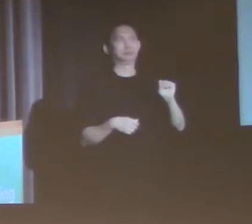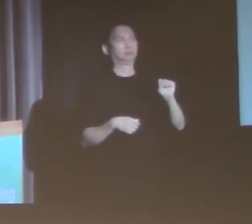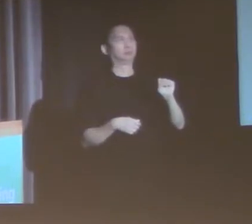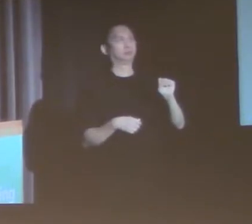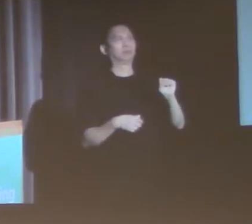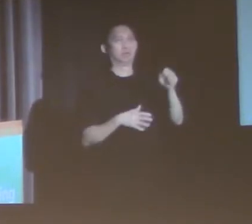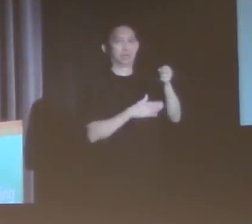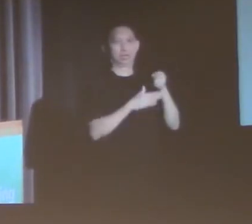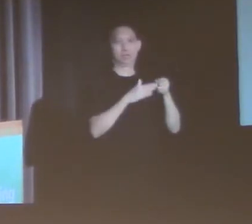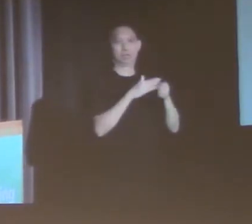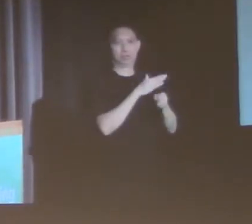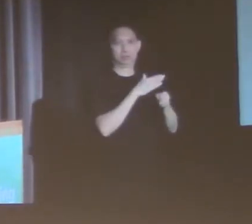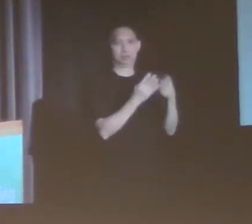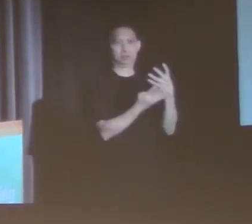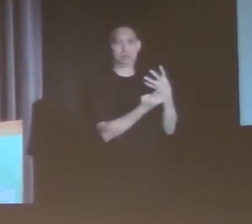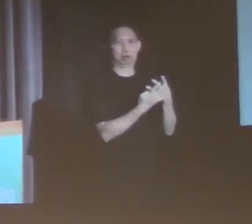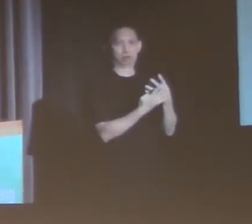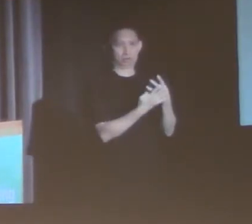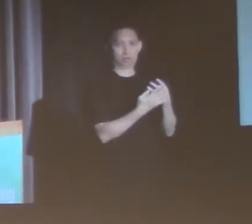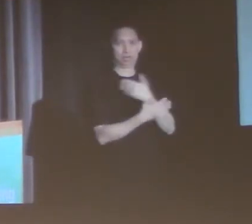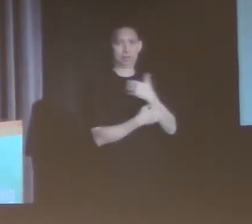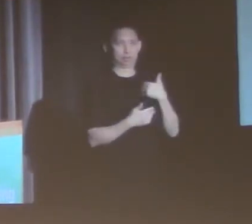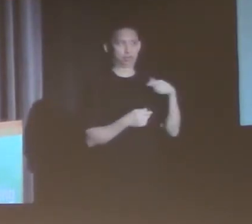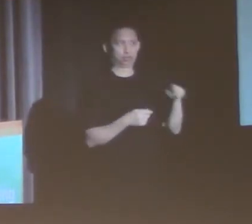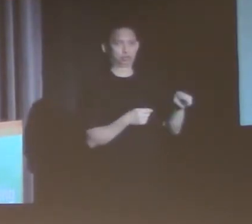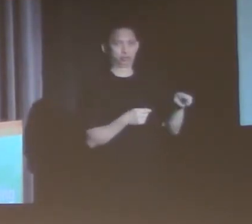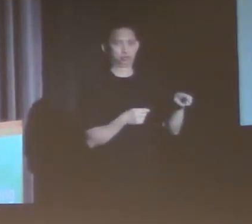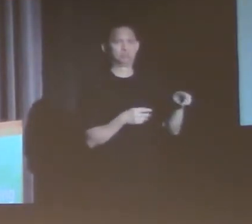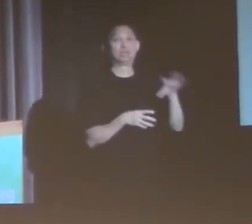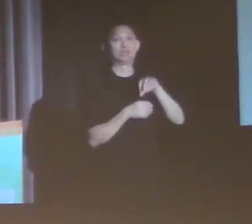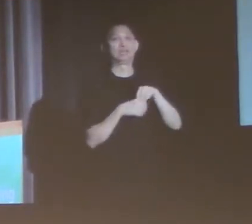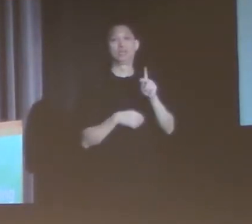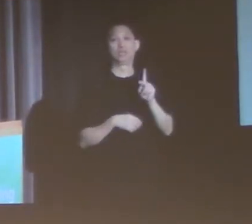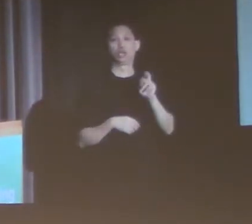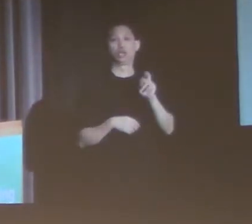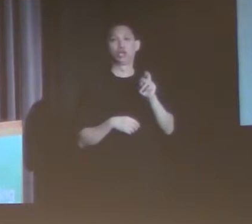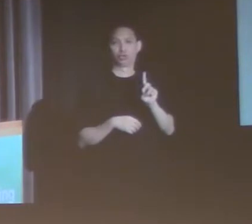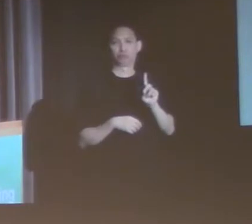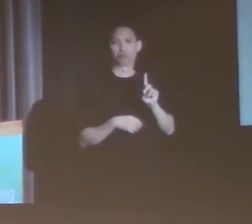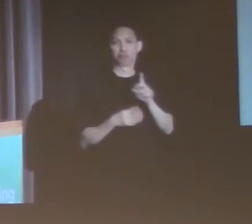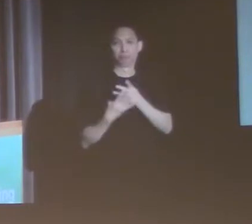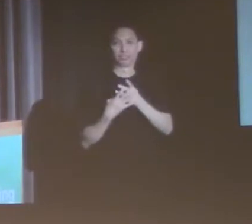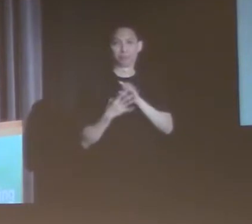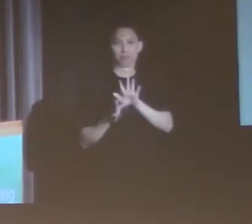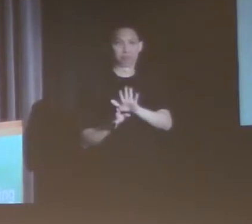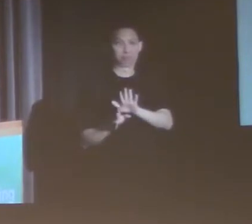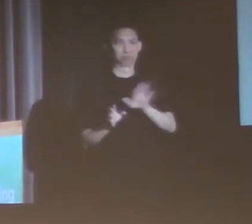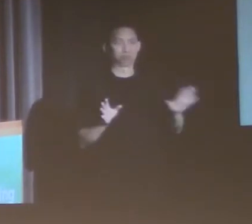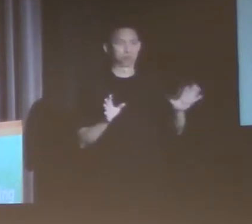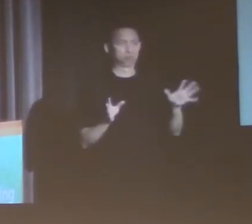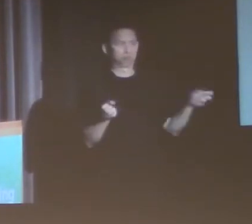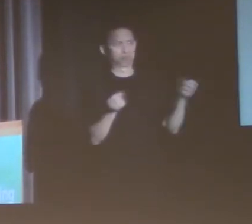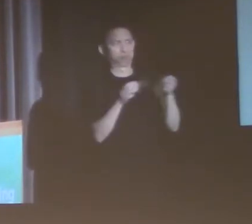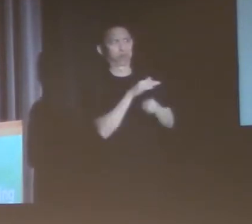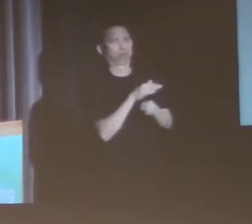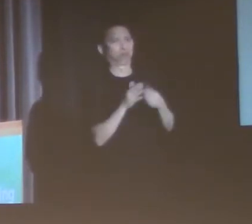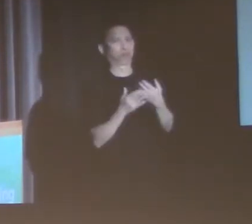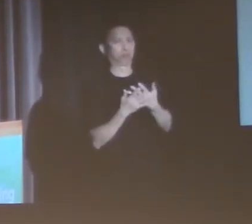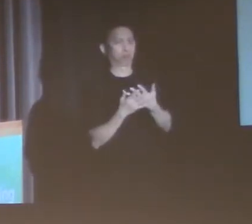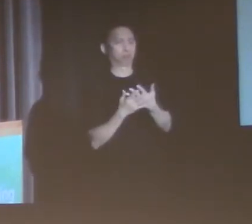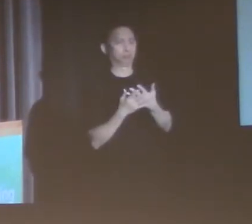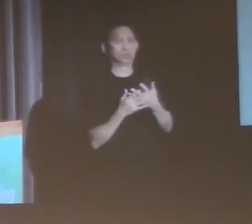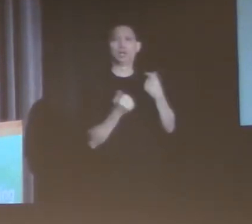incarcerated members in Kurdish prisons, and thinking, just juxtaposing